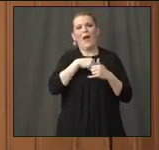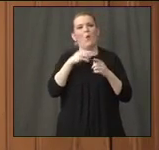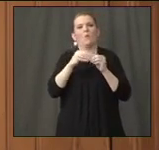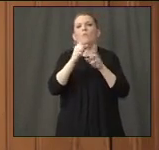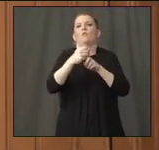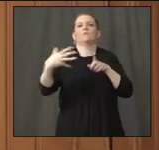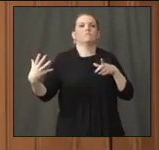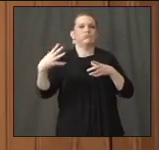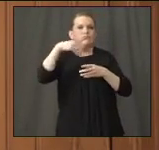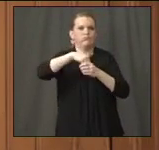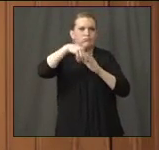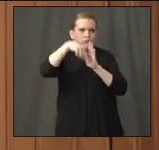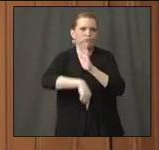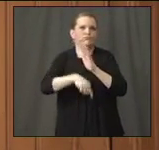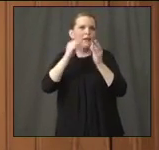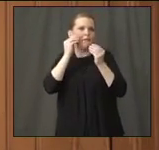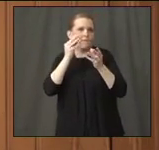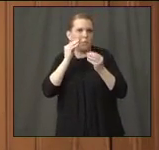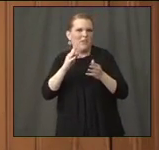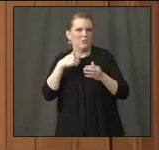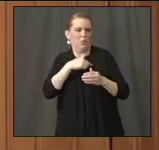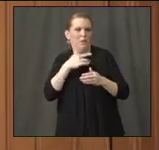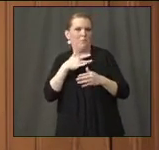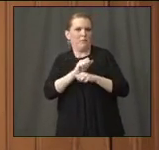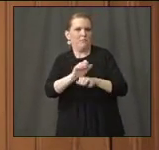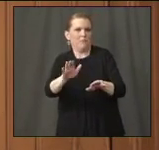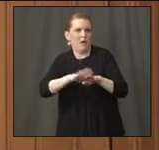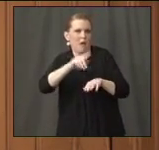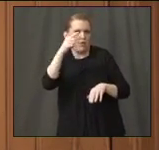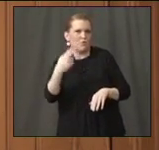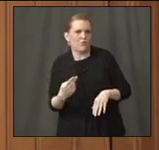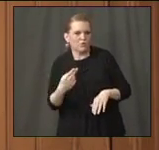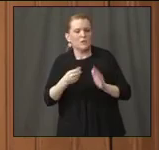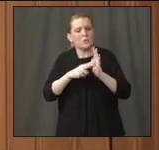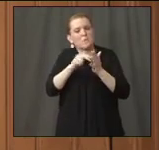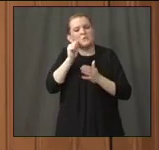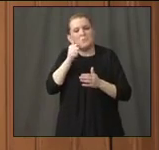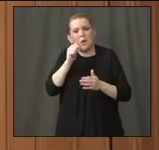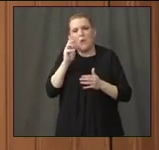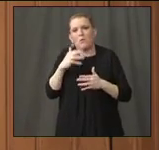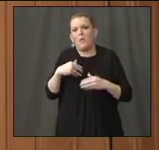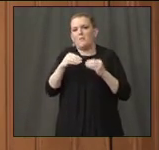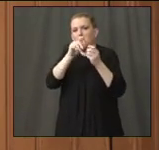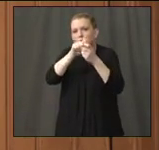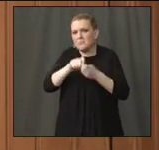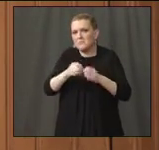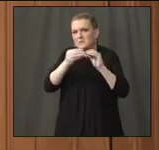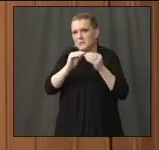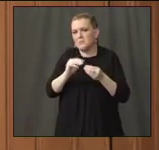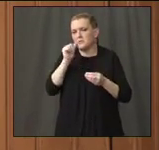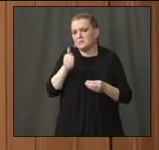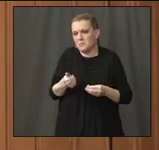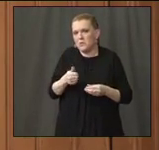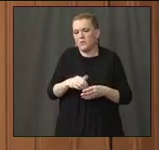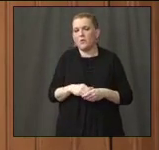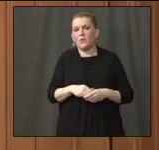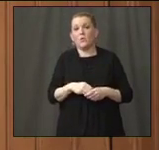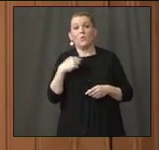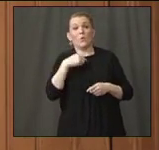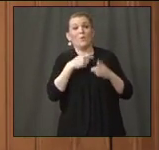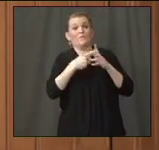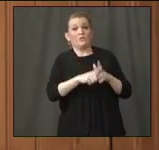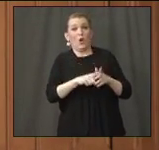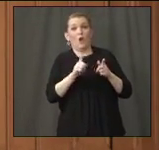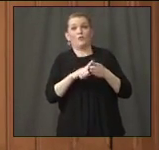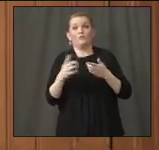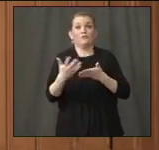tomorrow. As the pandemic has expanded and the volumes of data that are being reported on has increased, we've had to, in